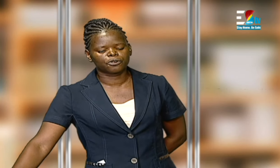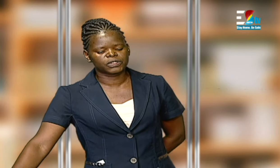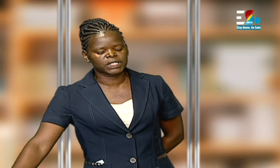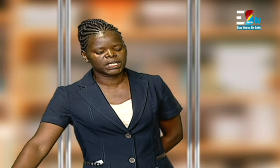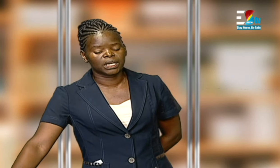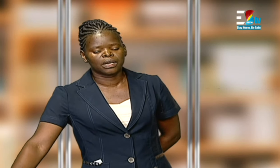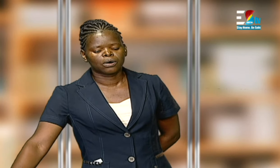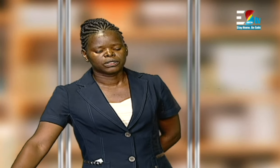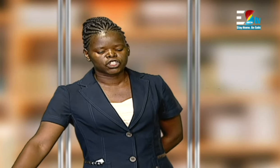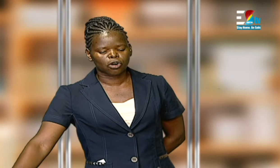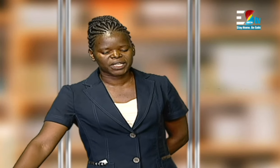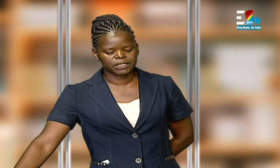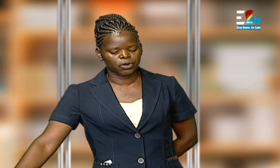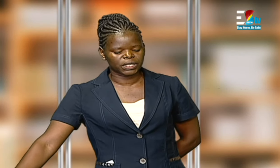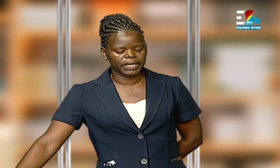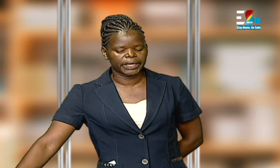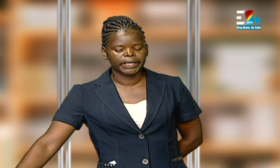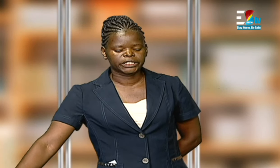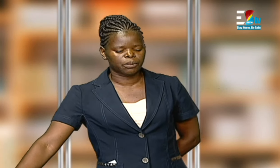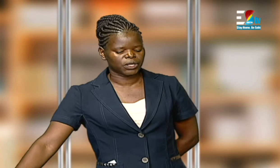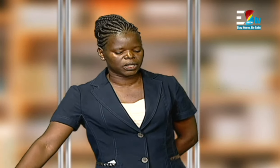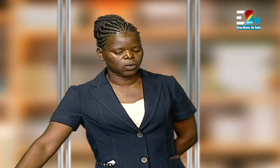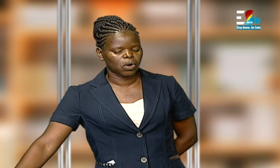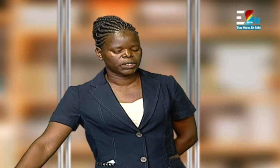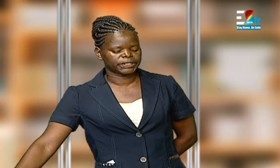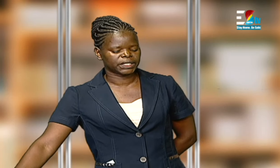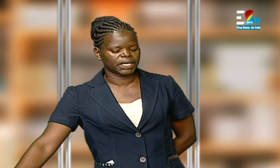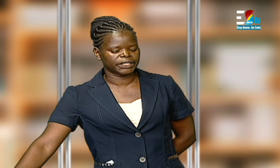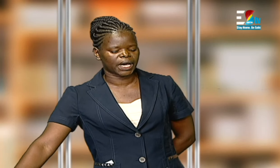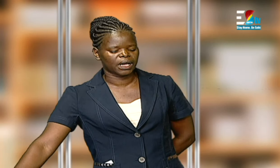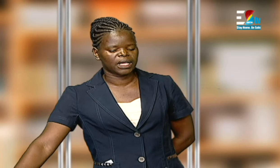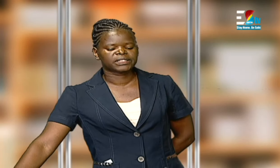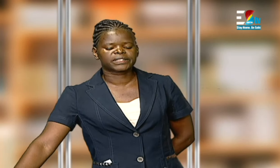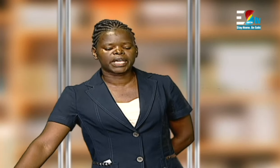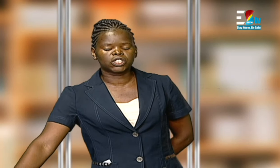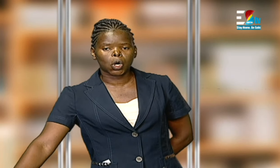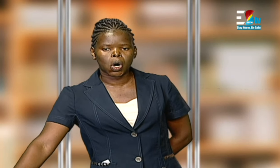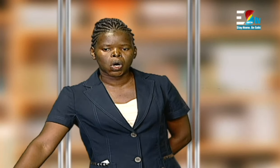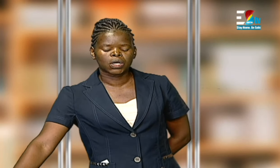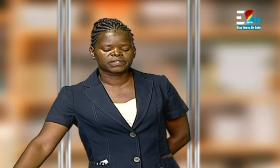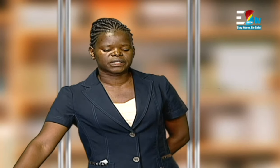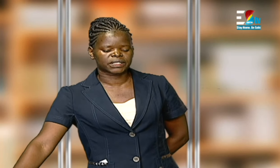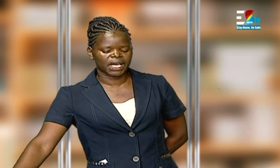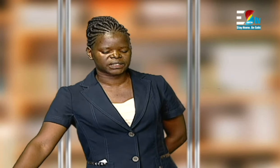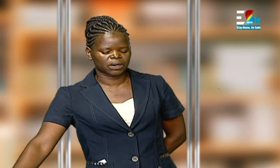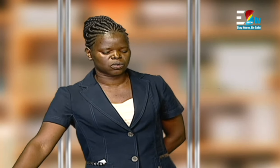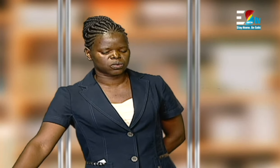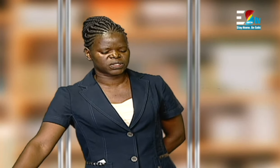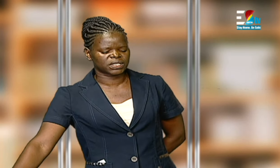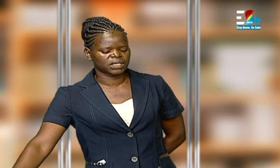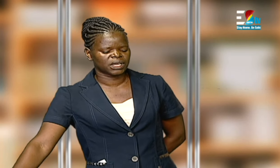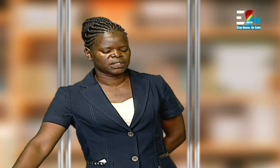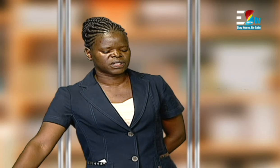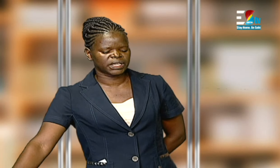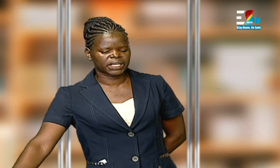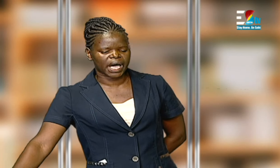ke mfunzi njengoba sitibonile tibonelo letingenhla. Sendo sesichaza